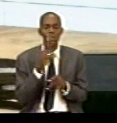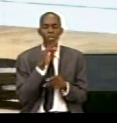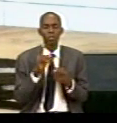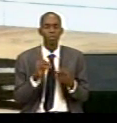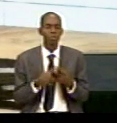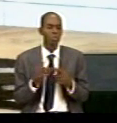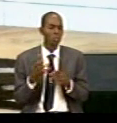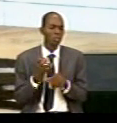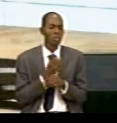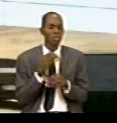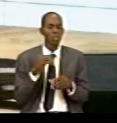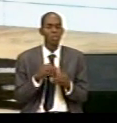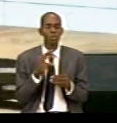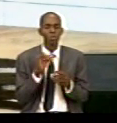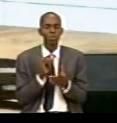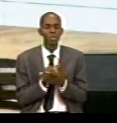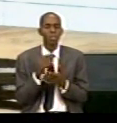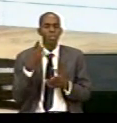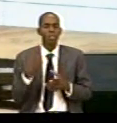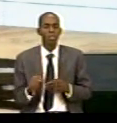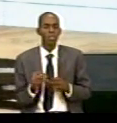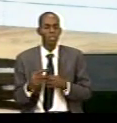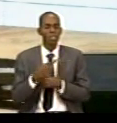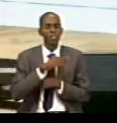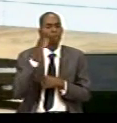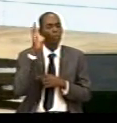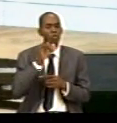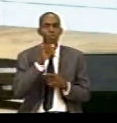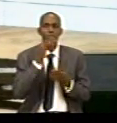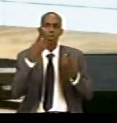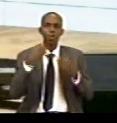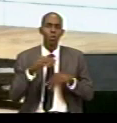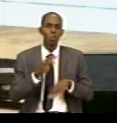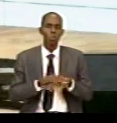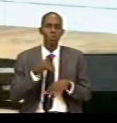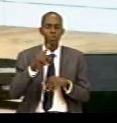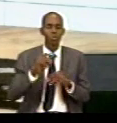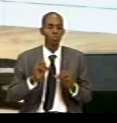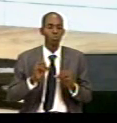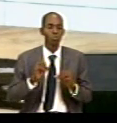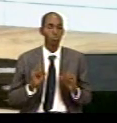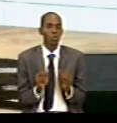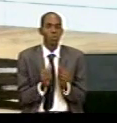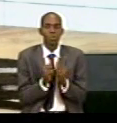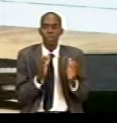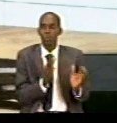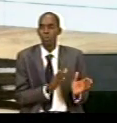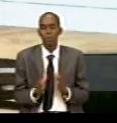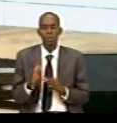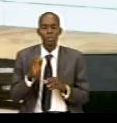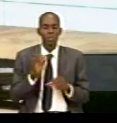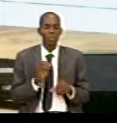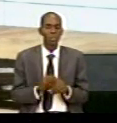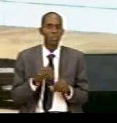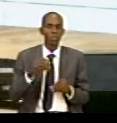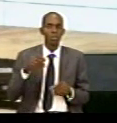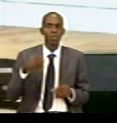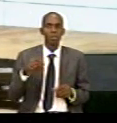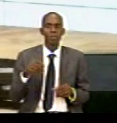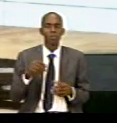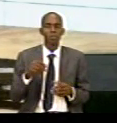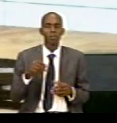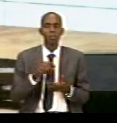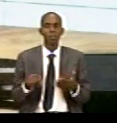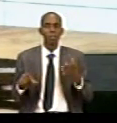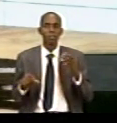so that day will not come upon you unawares. In verse 35, it says,